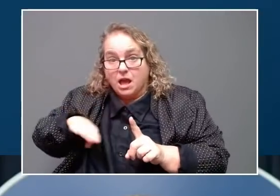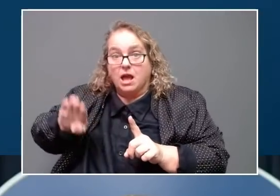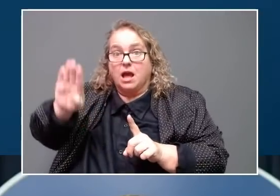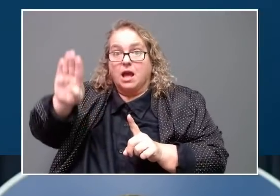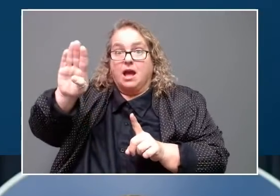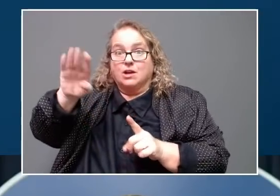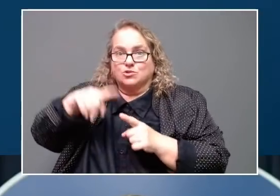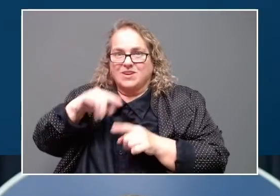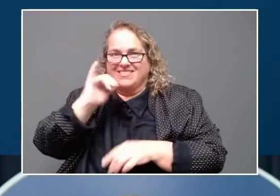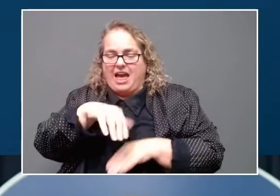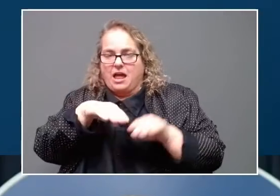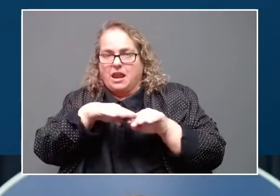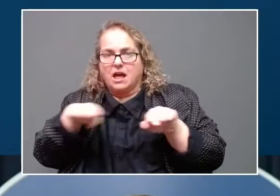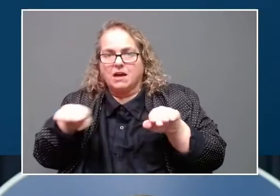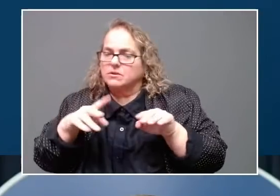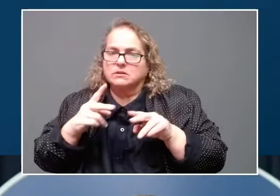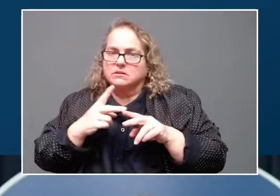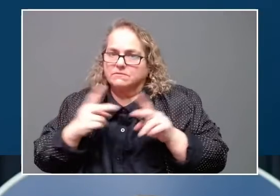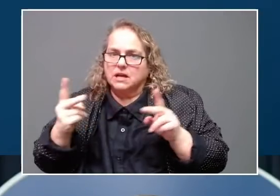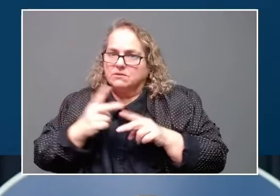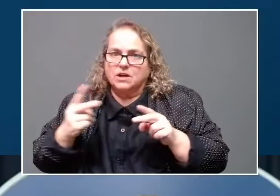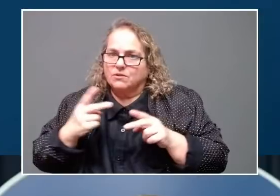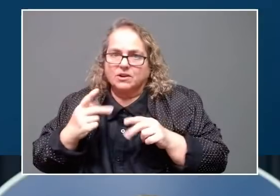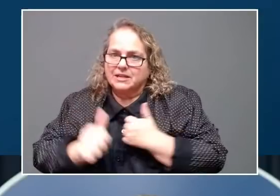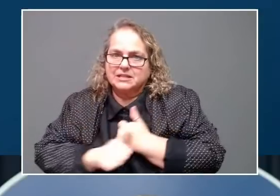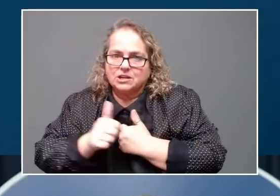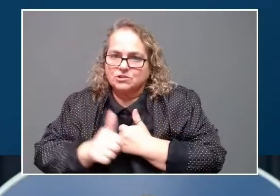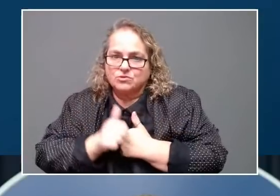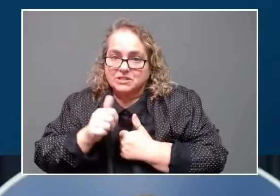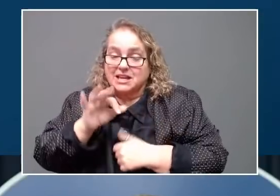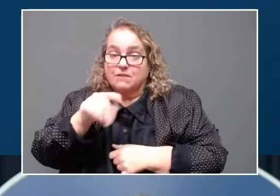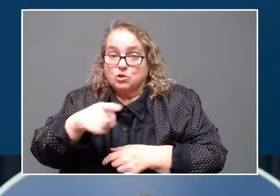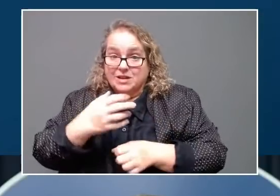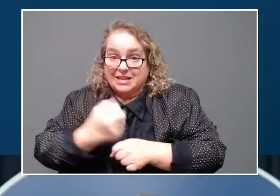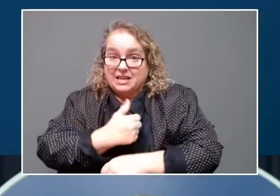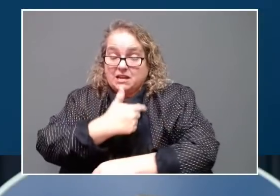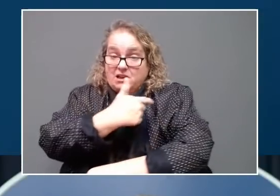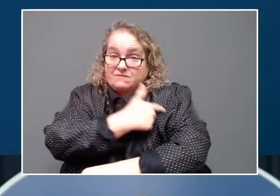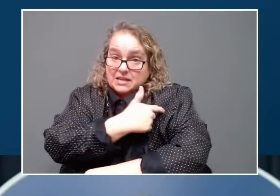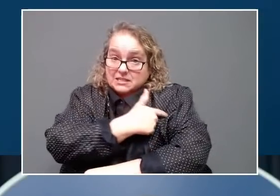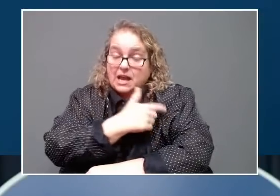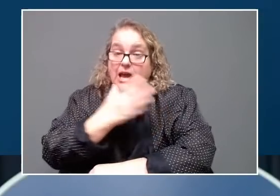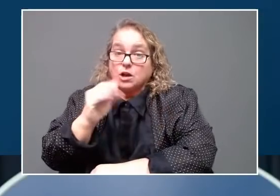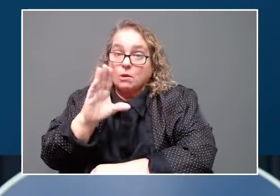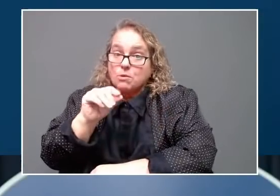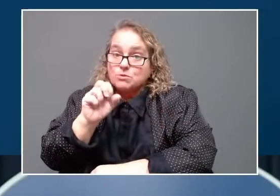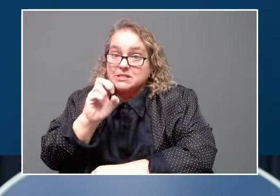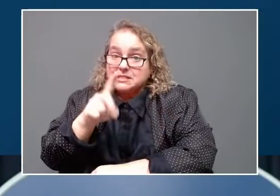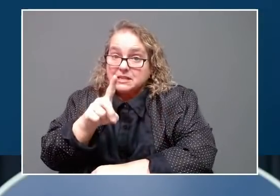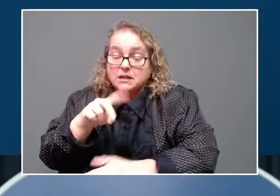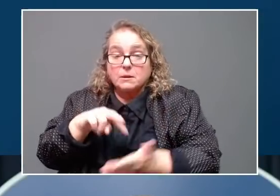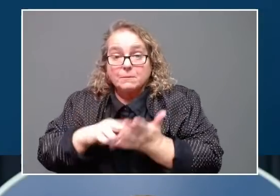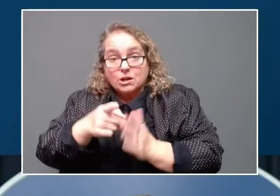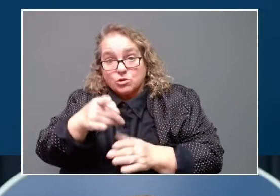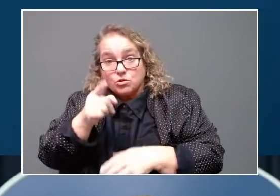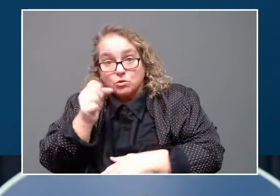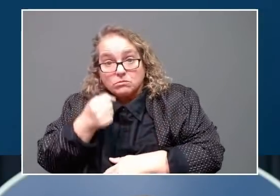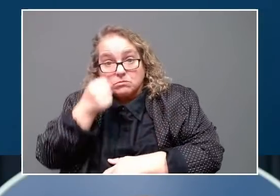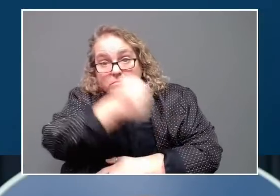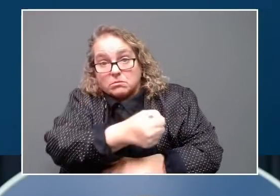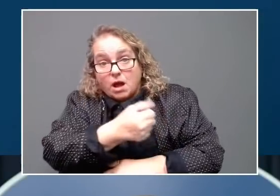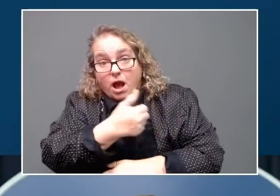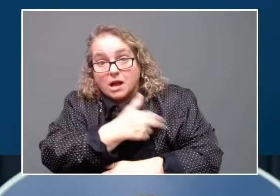and if you get boosted, your chances of being in the hospital are incredibly low. So if for no other